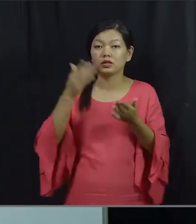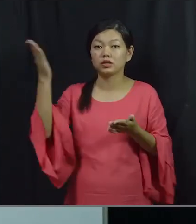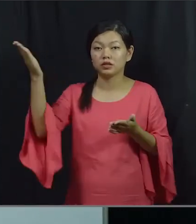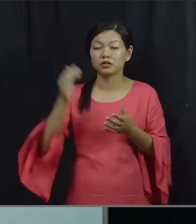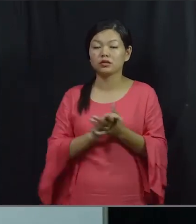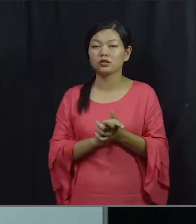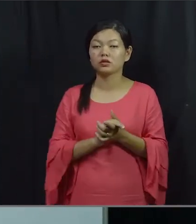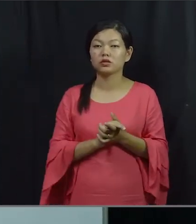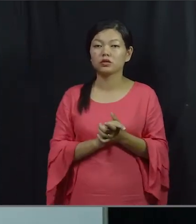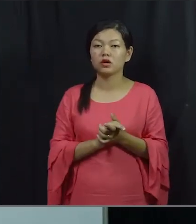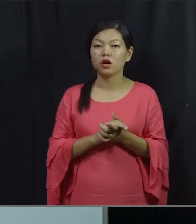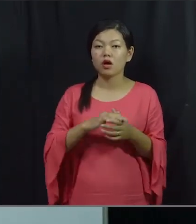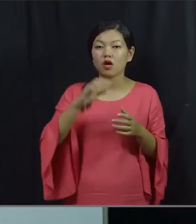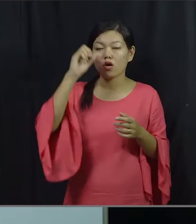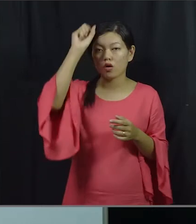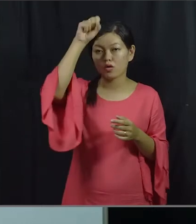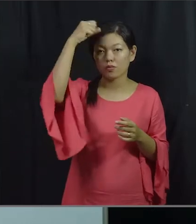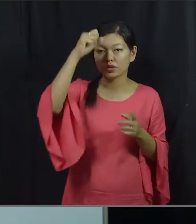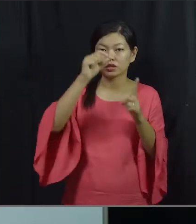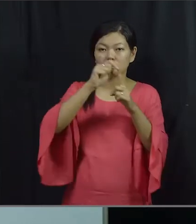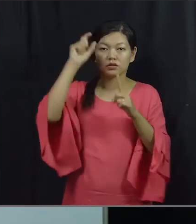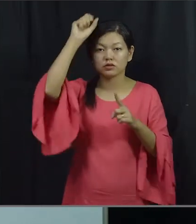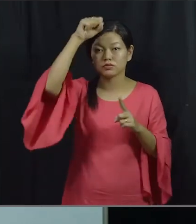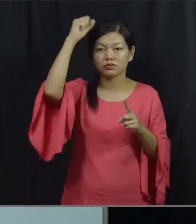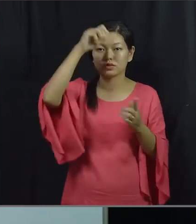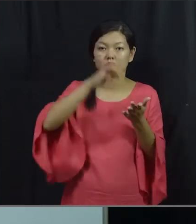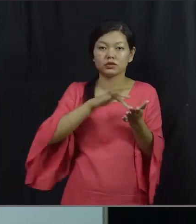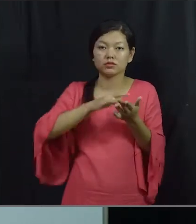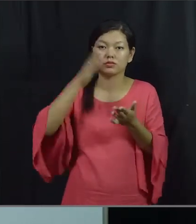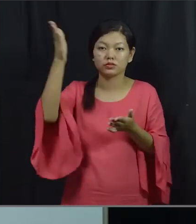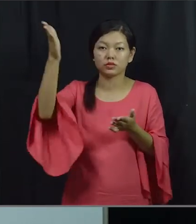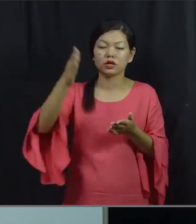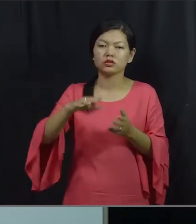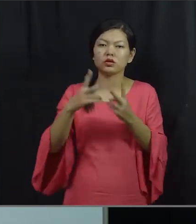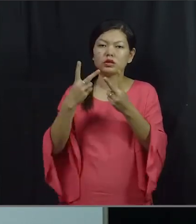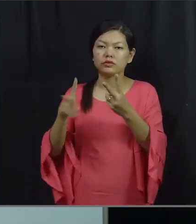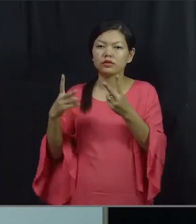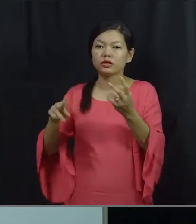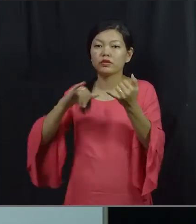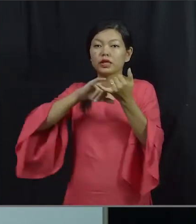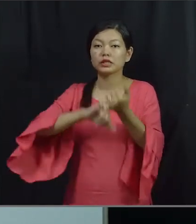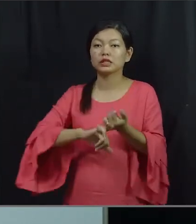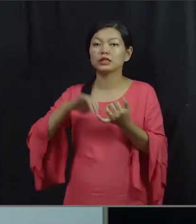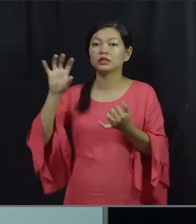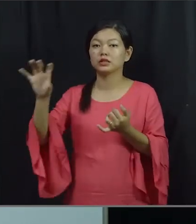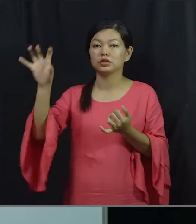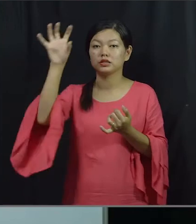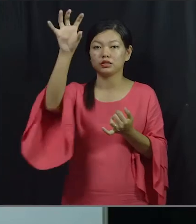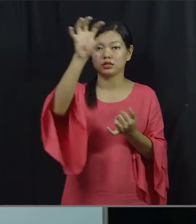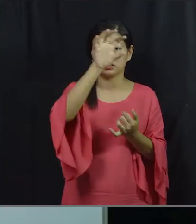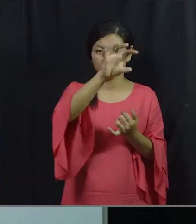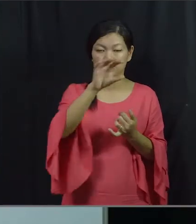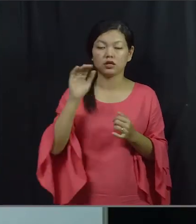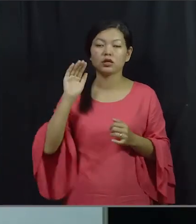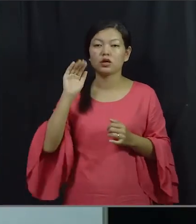with Punjab, okay, something like that. So this home trade means trading, buying and selling takes